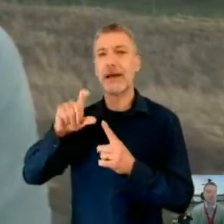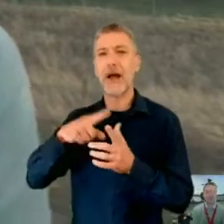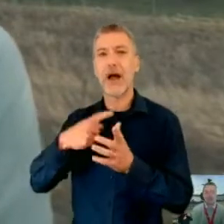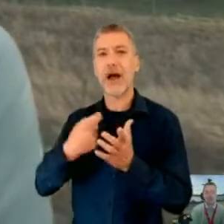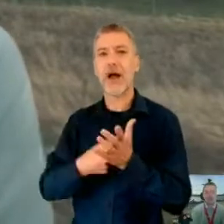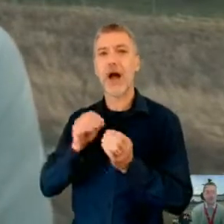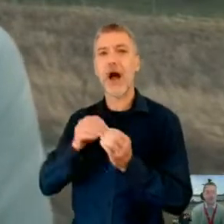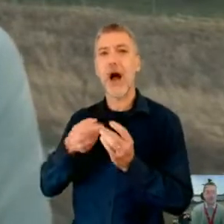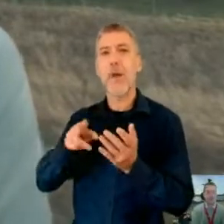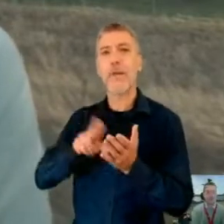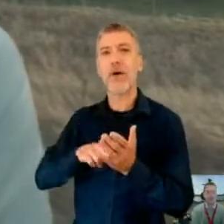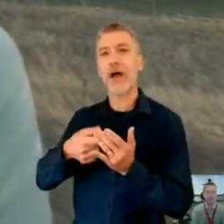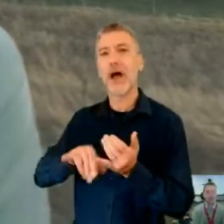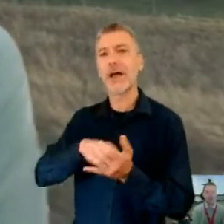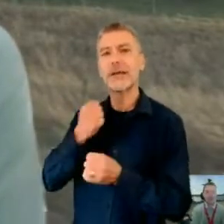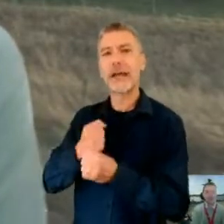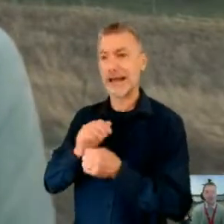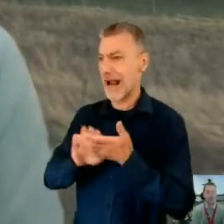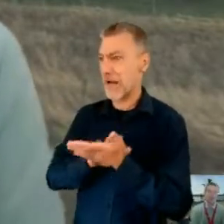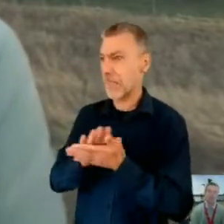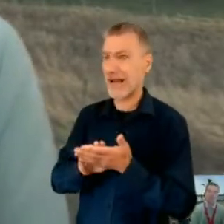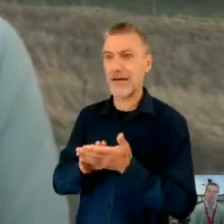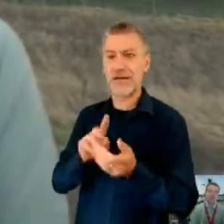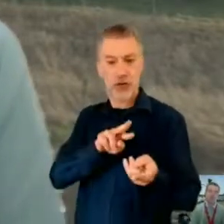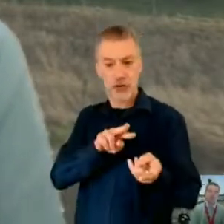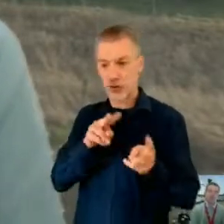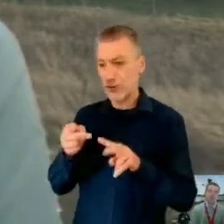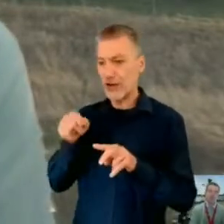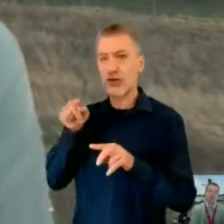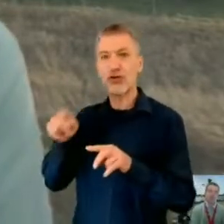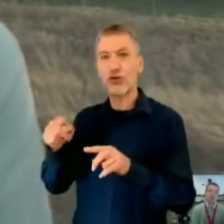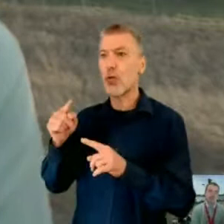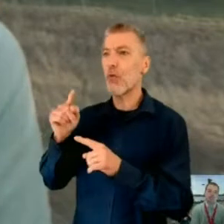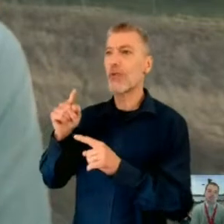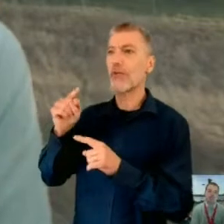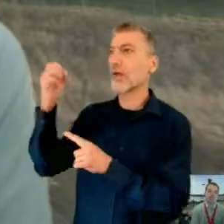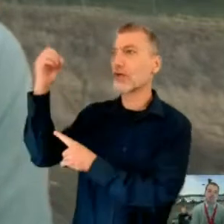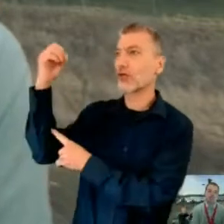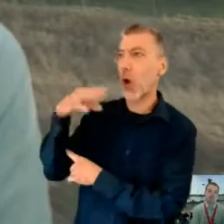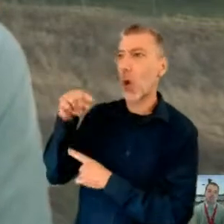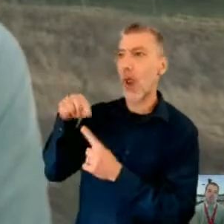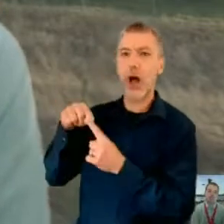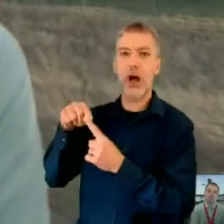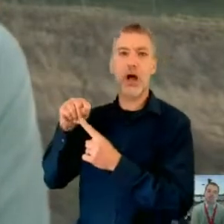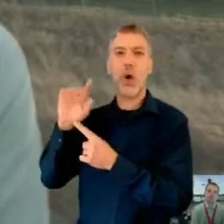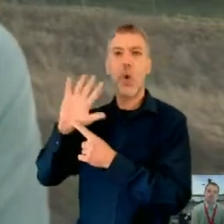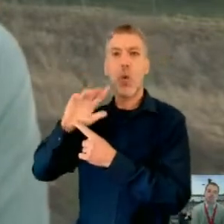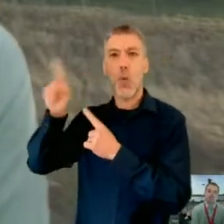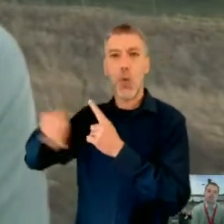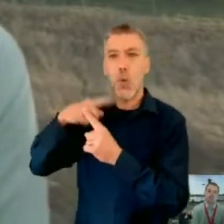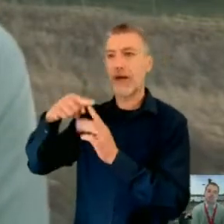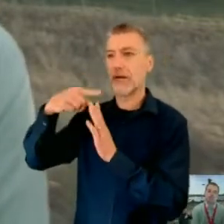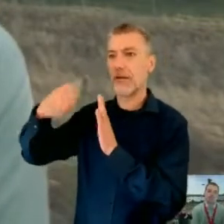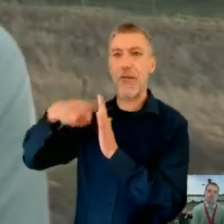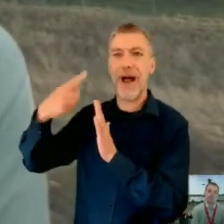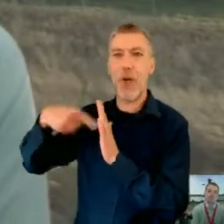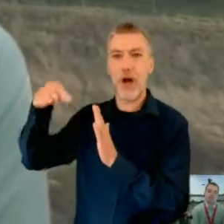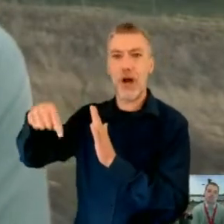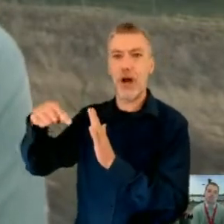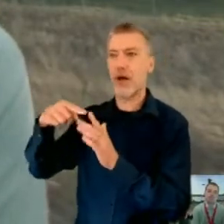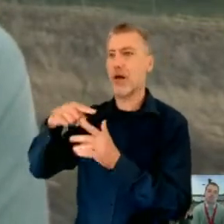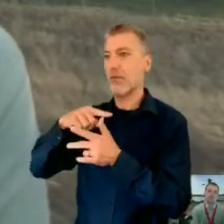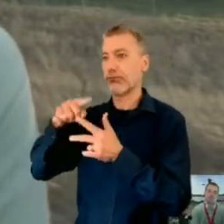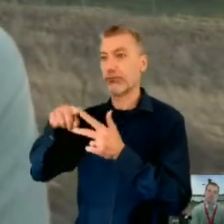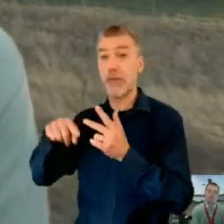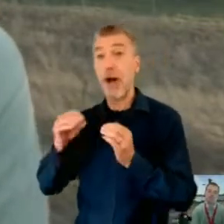be low carbon energy such as biomass. And as these greener sources come online, it means that the electrical supply in